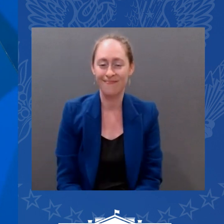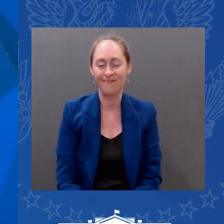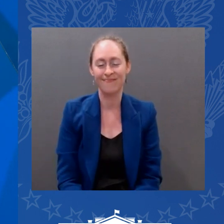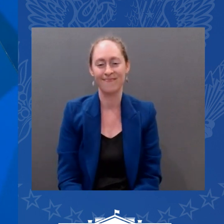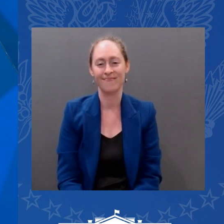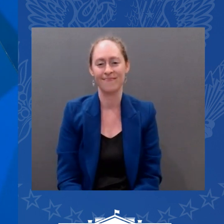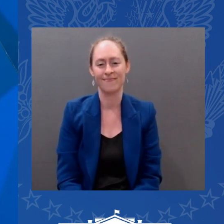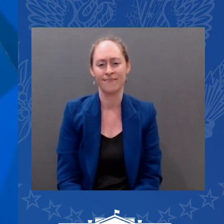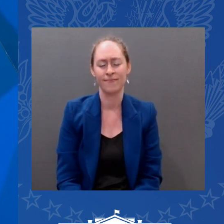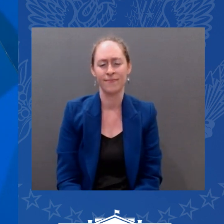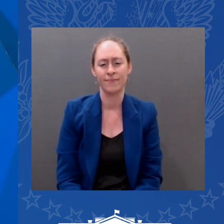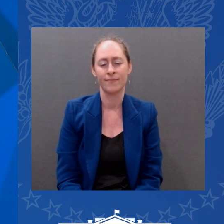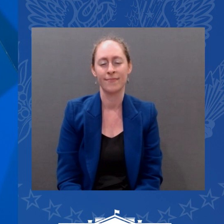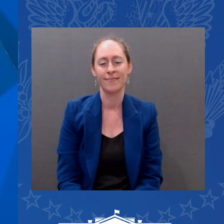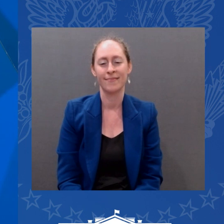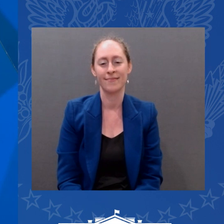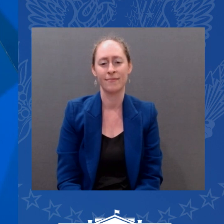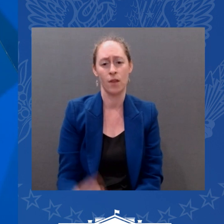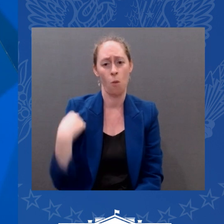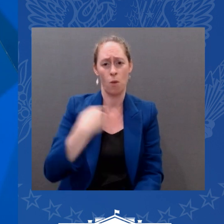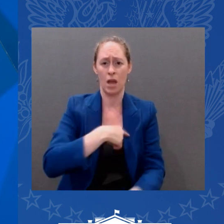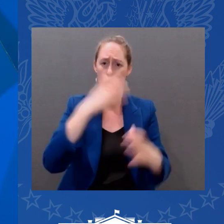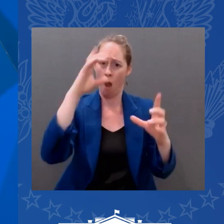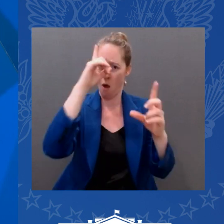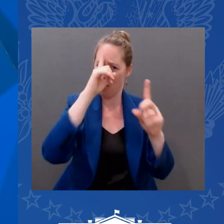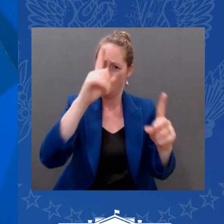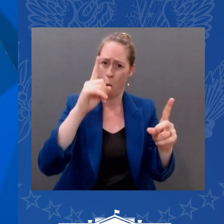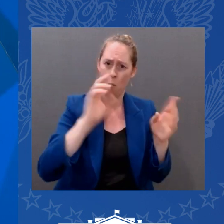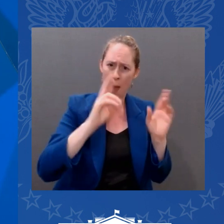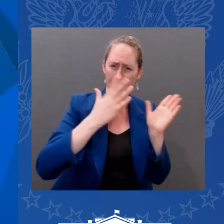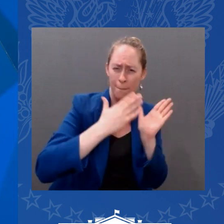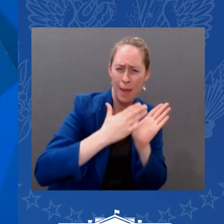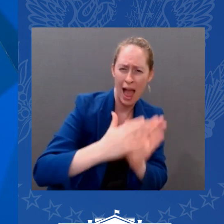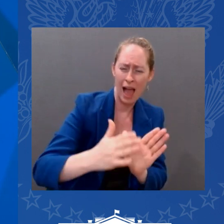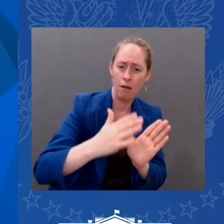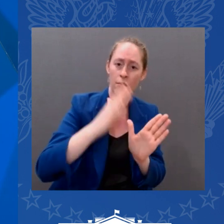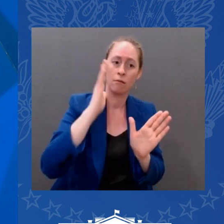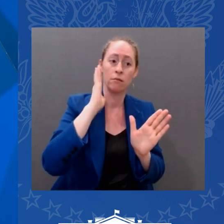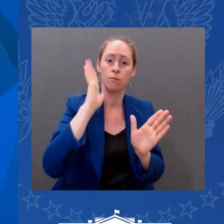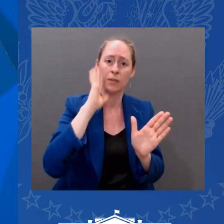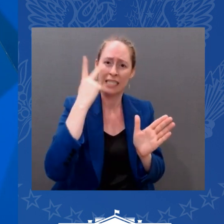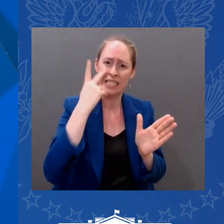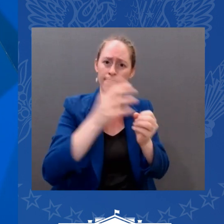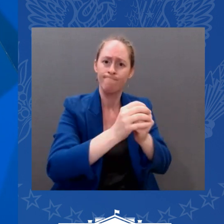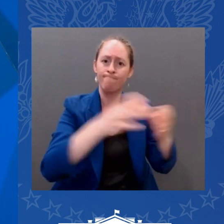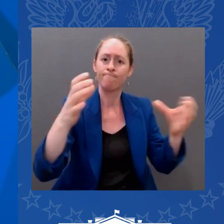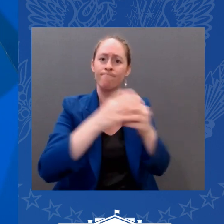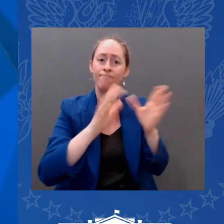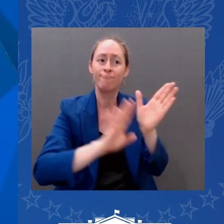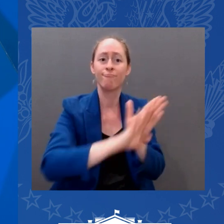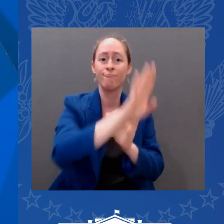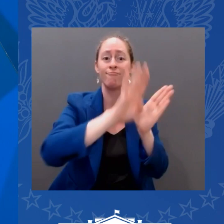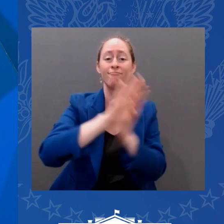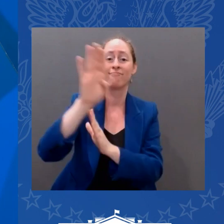and inclusive future for the entire Western Hemisphere. Thank you and